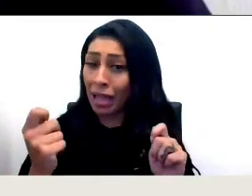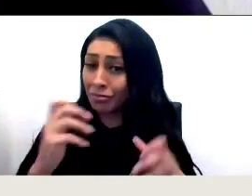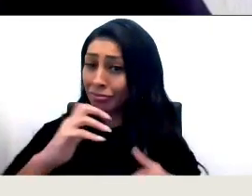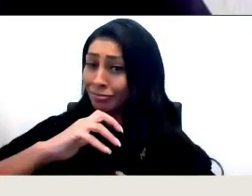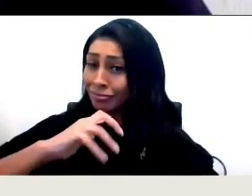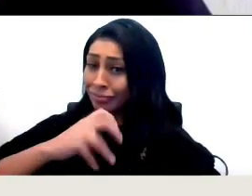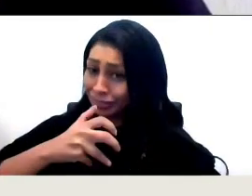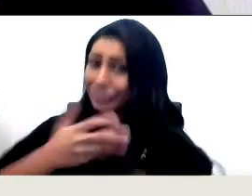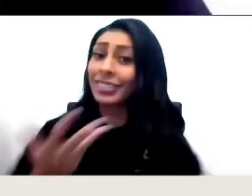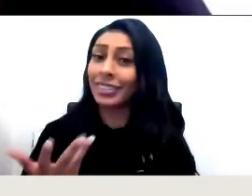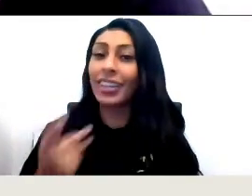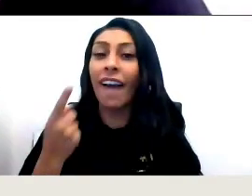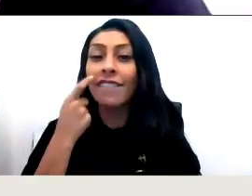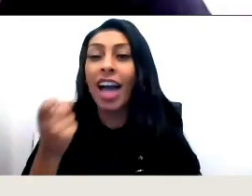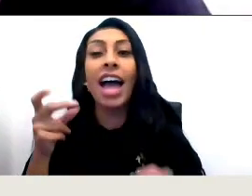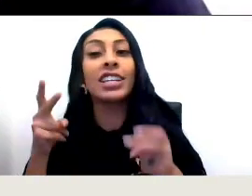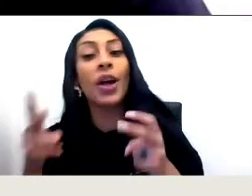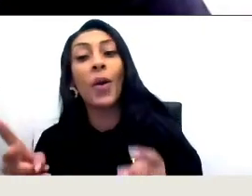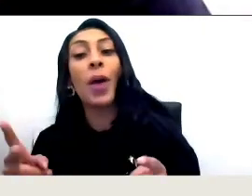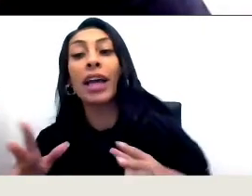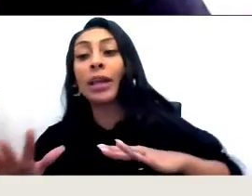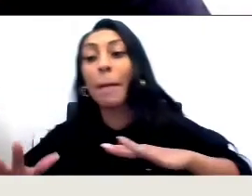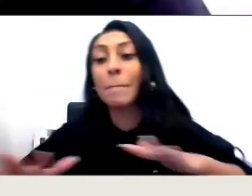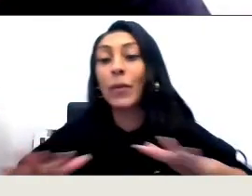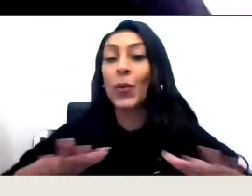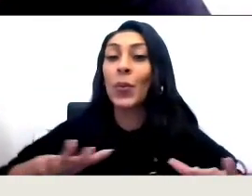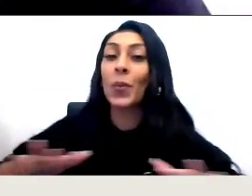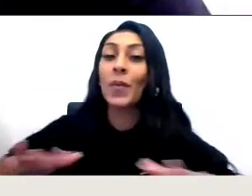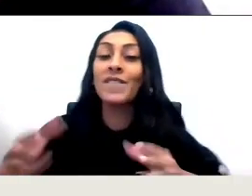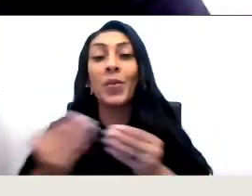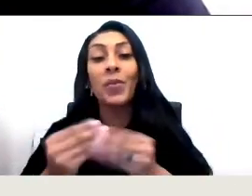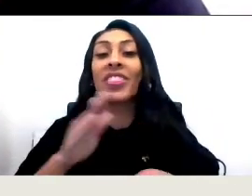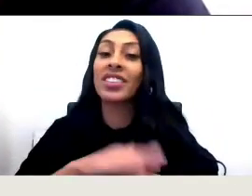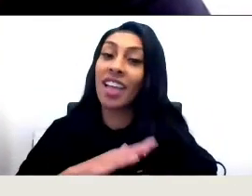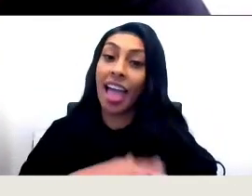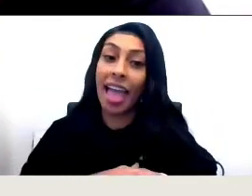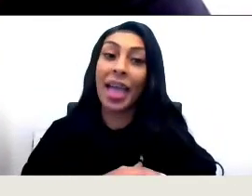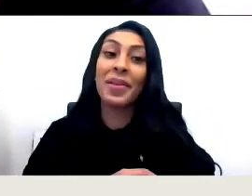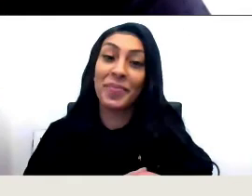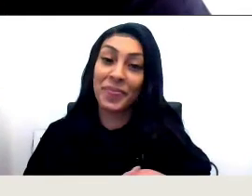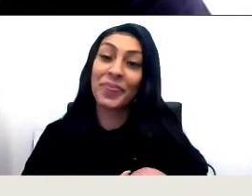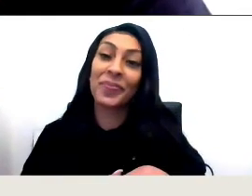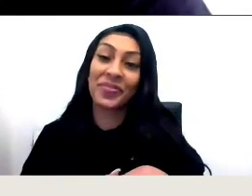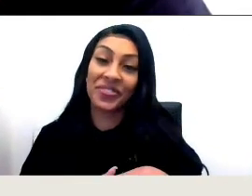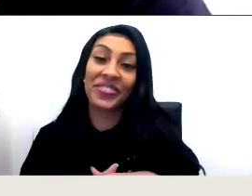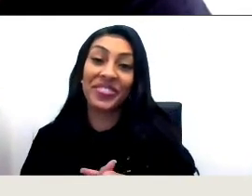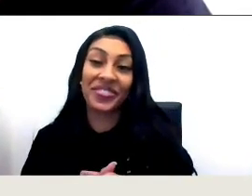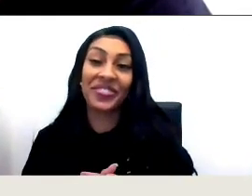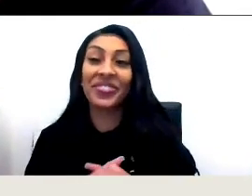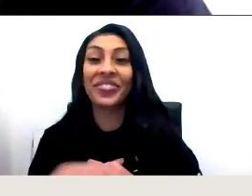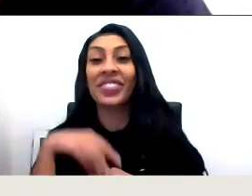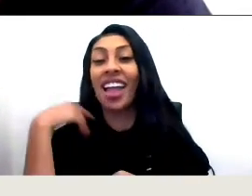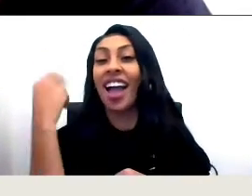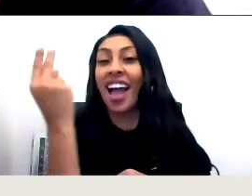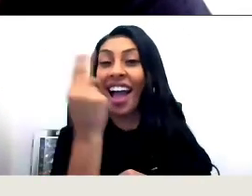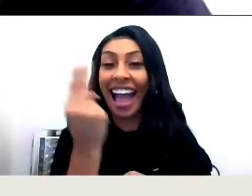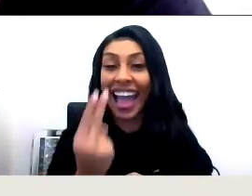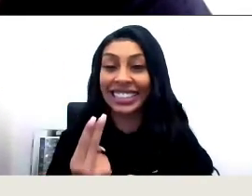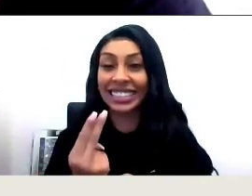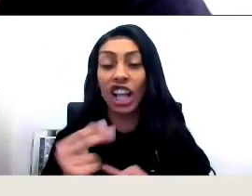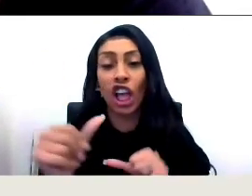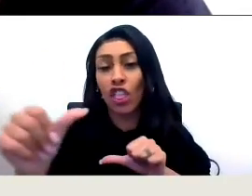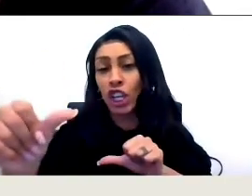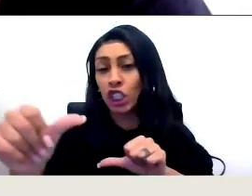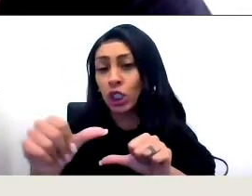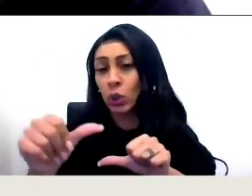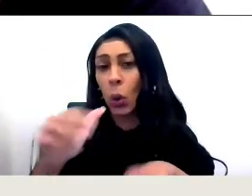way of moving with the times. And that gives up. Do you know what I mean? Artistically, it might in the short term